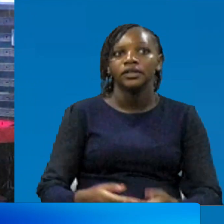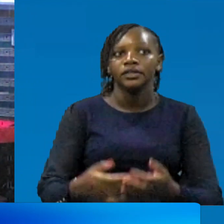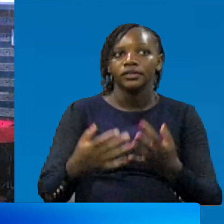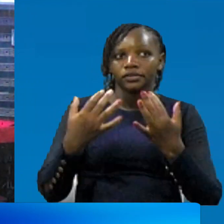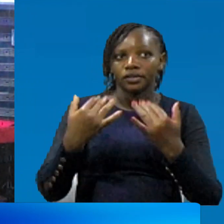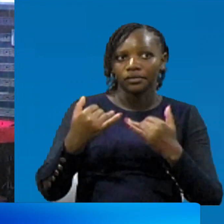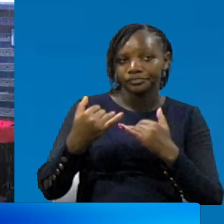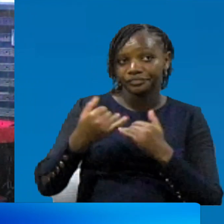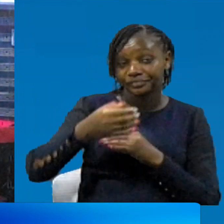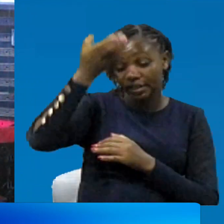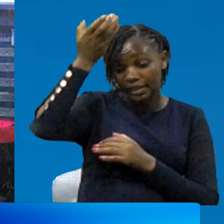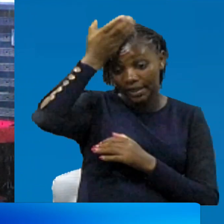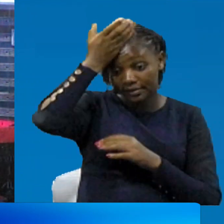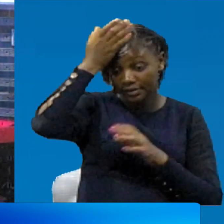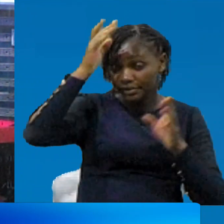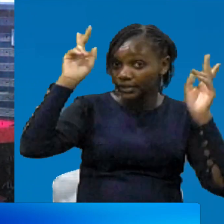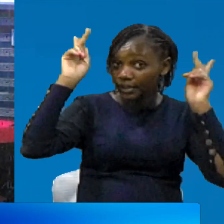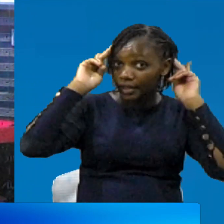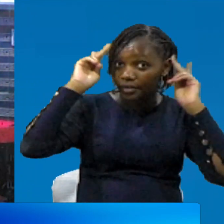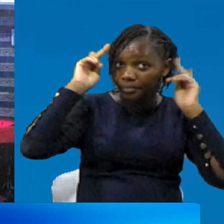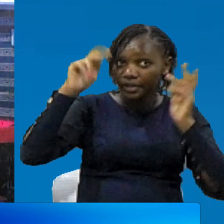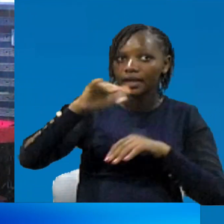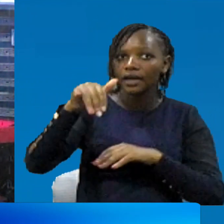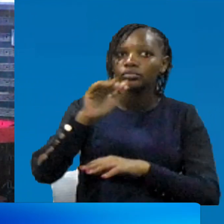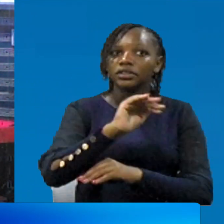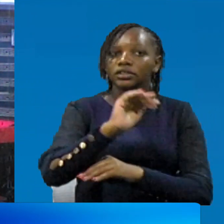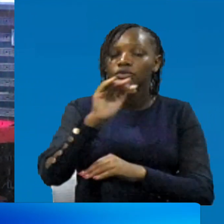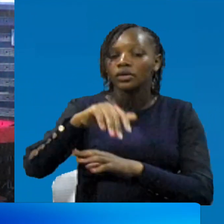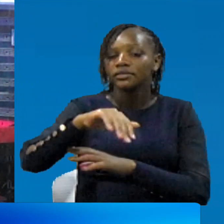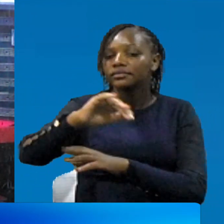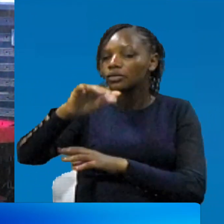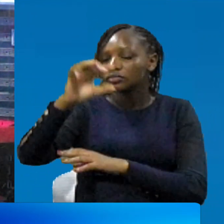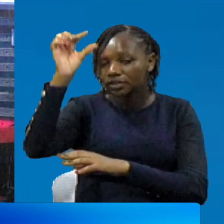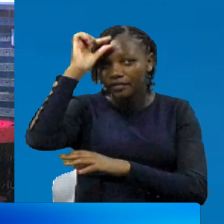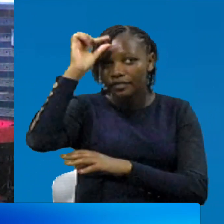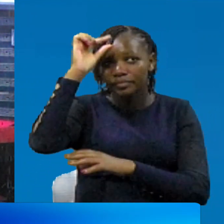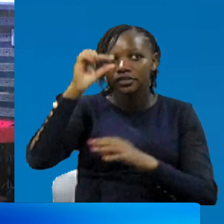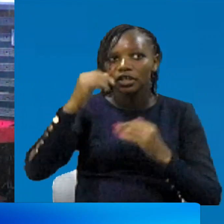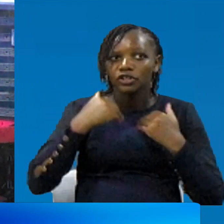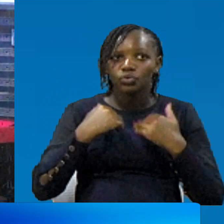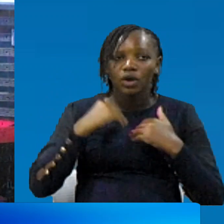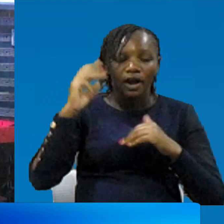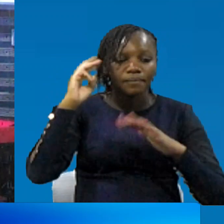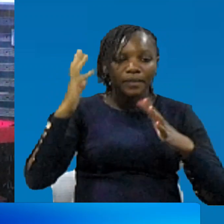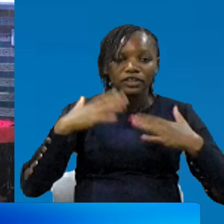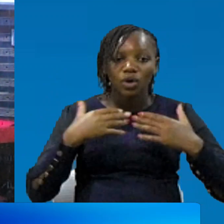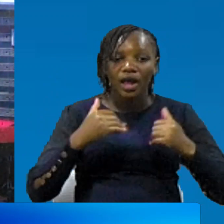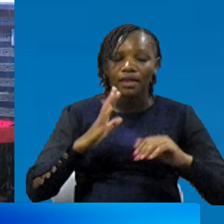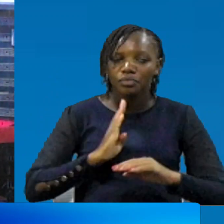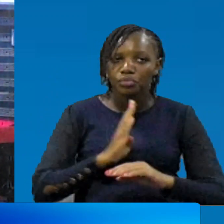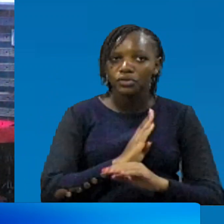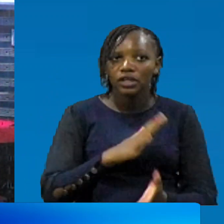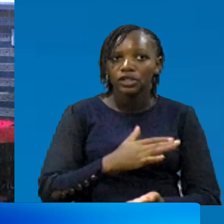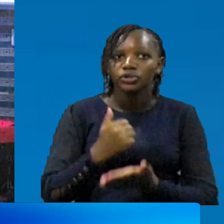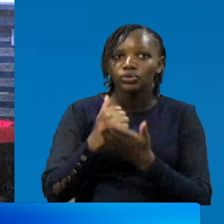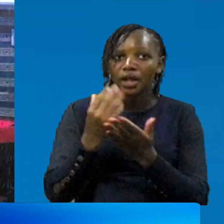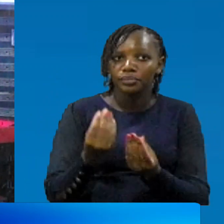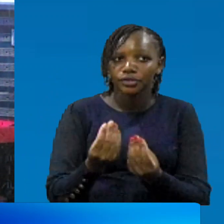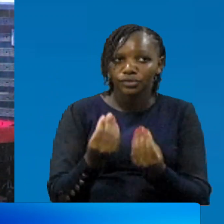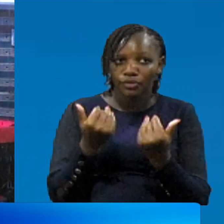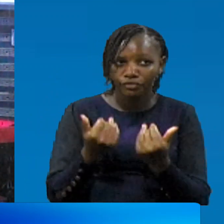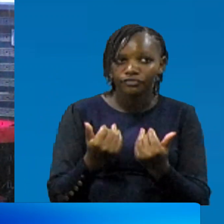District nurses in Kakamega have urged the county government to form a mental health board to help in